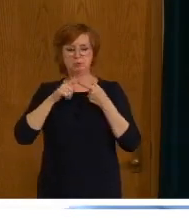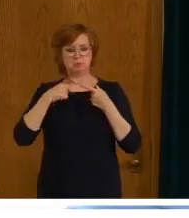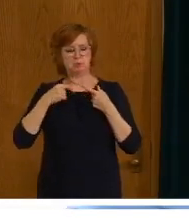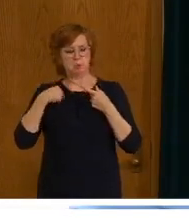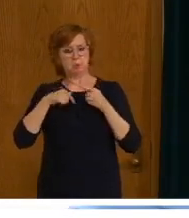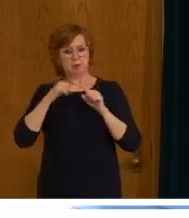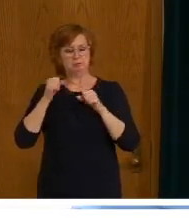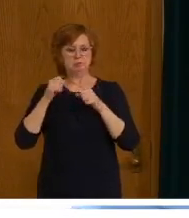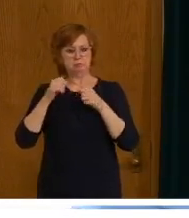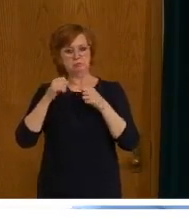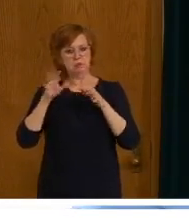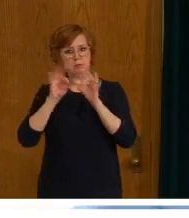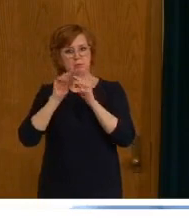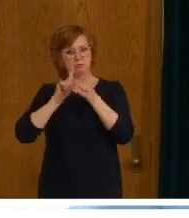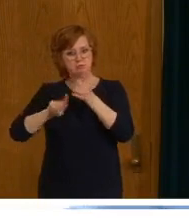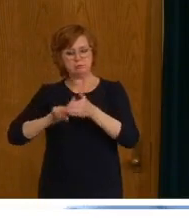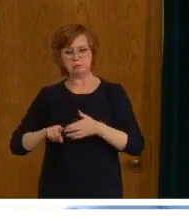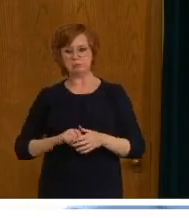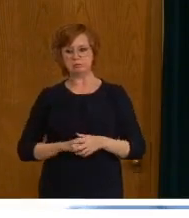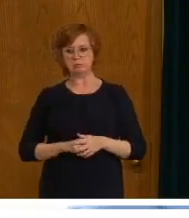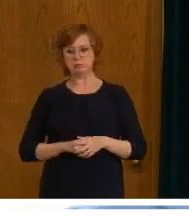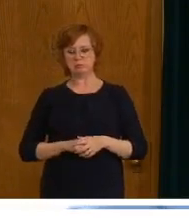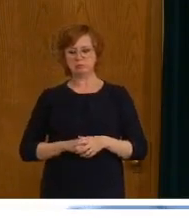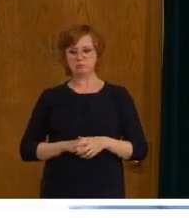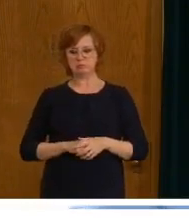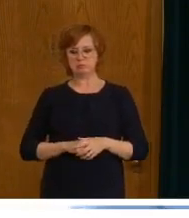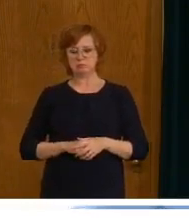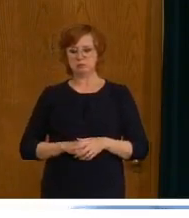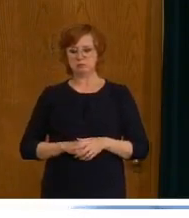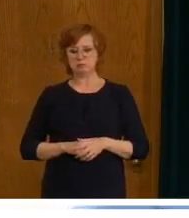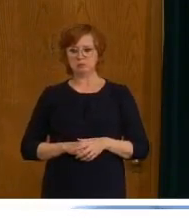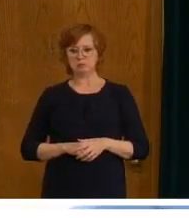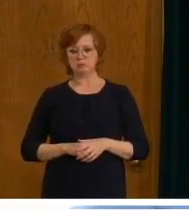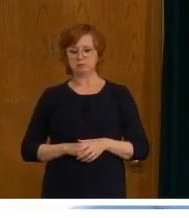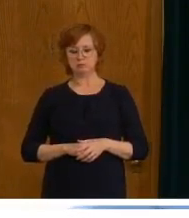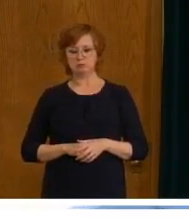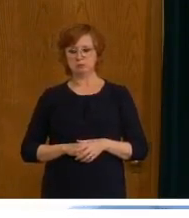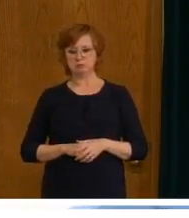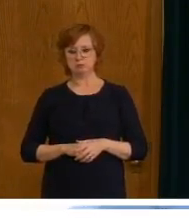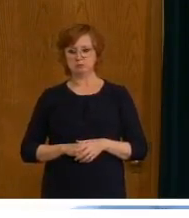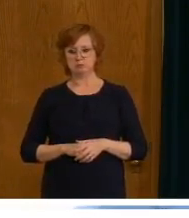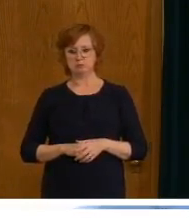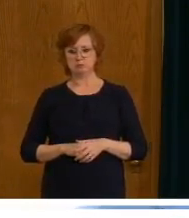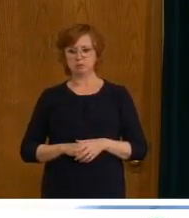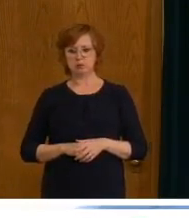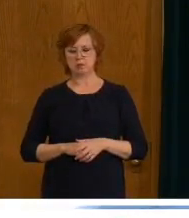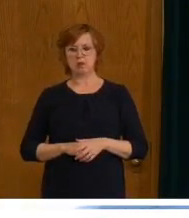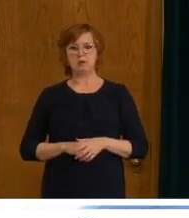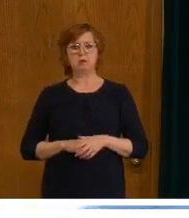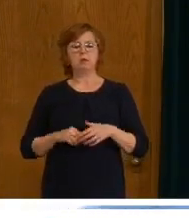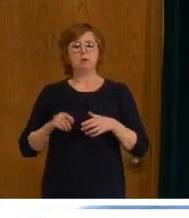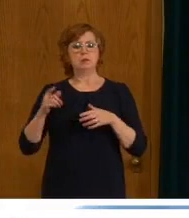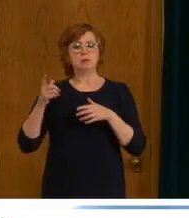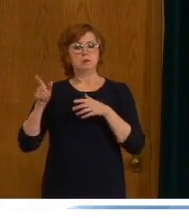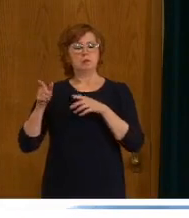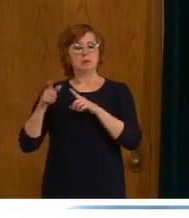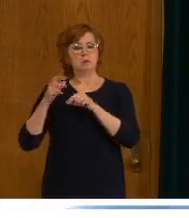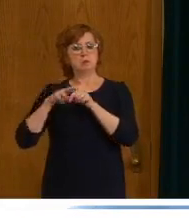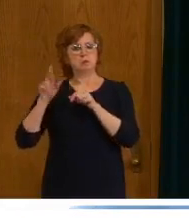work and helped by vaccinations. And we, on the other hand, we did see that with the migration of variants to South